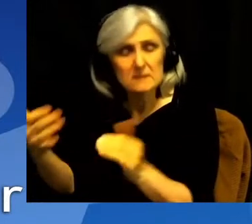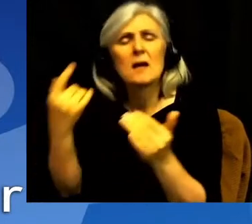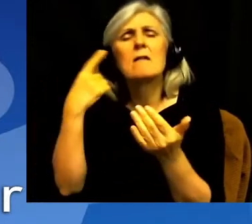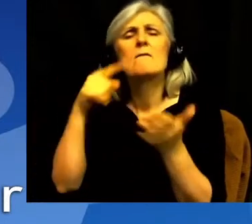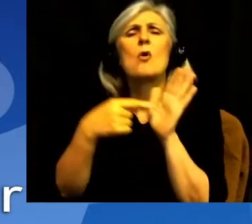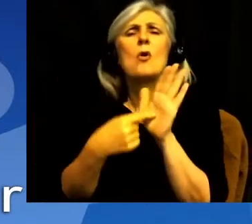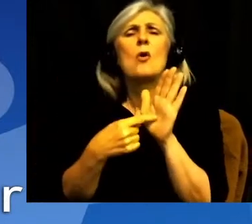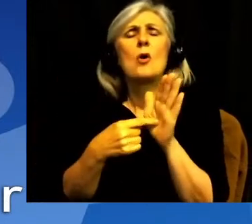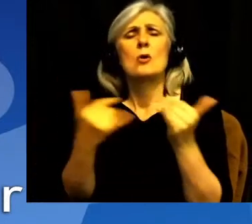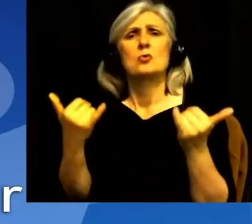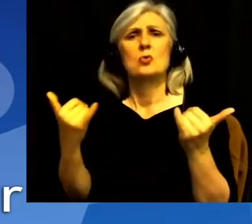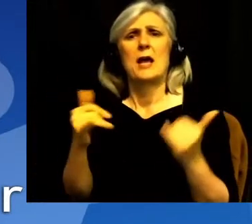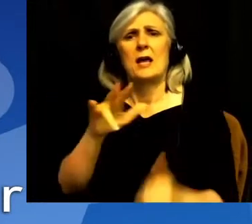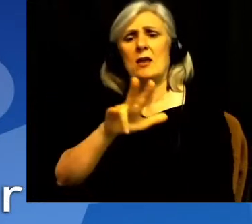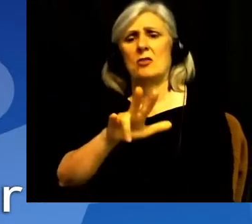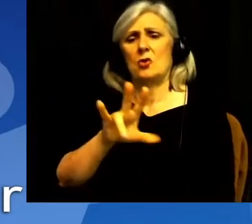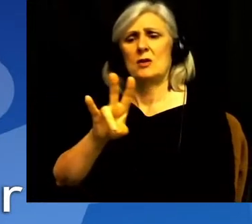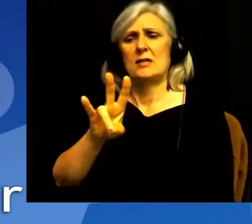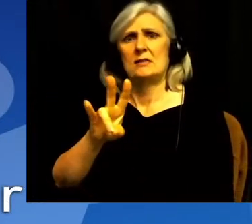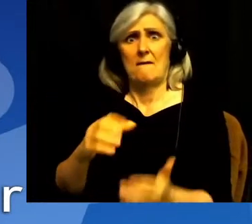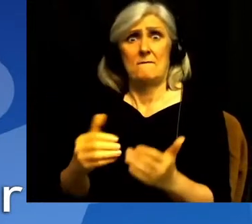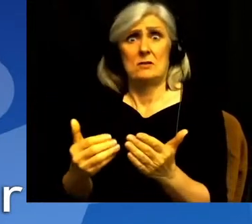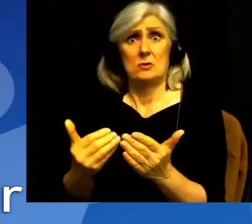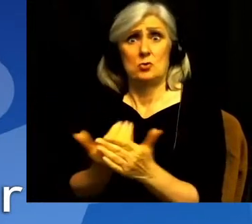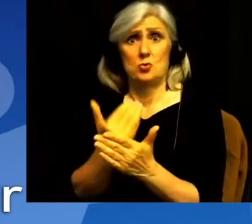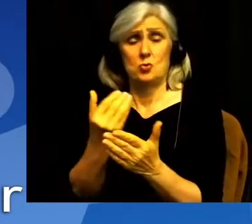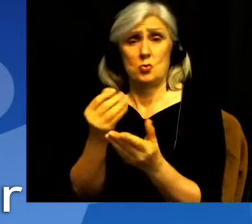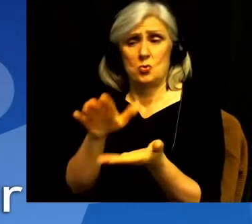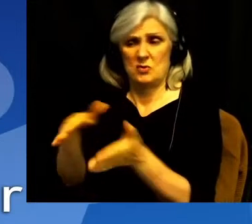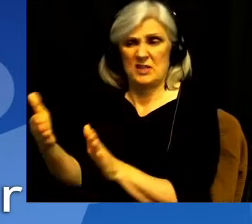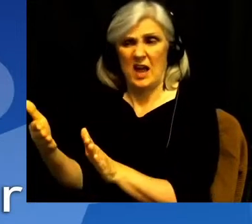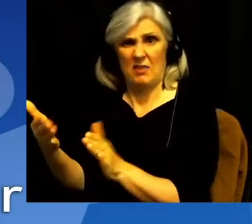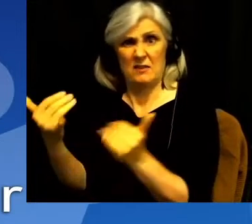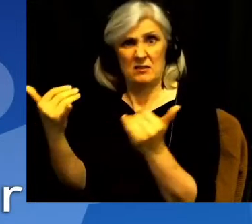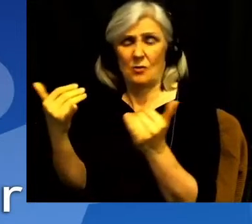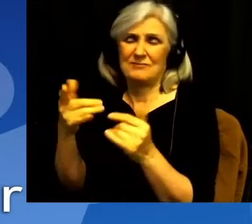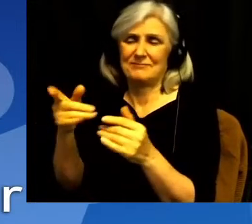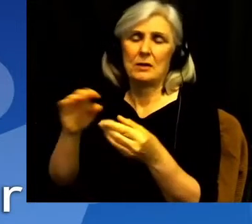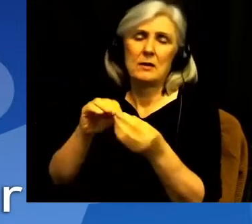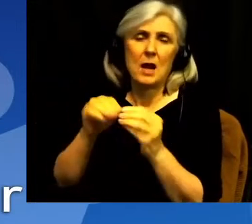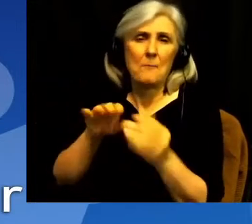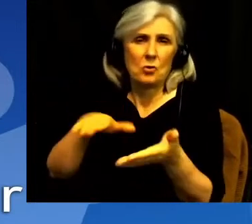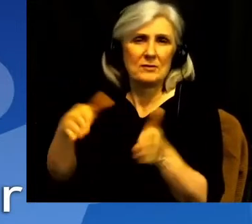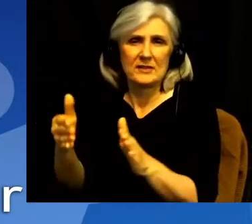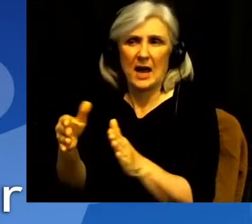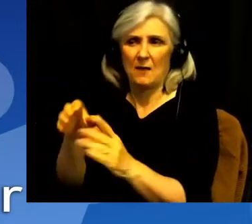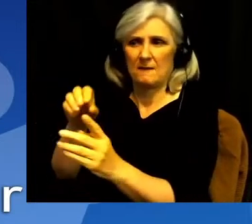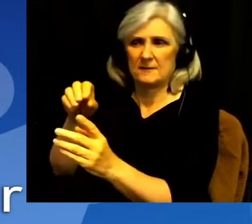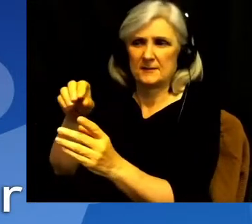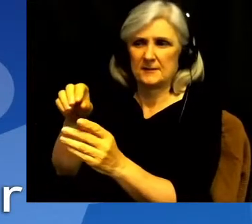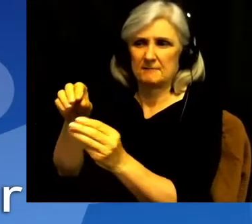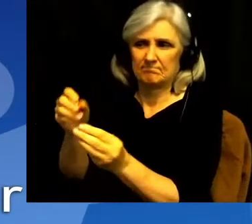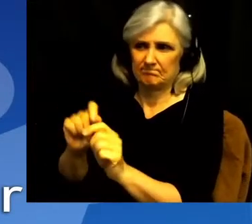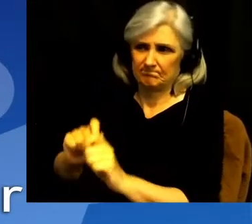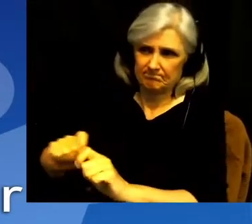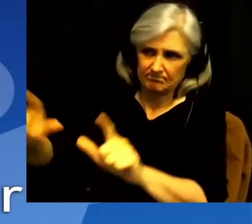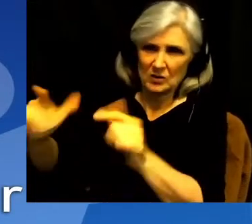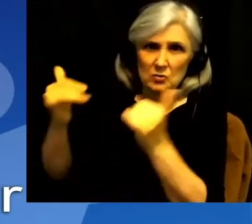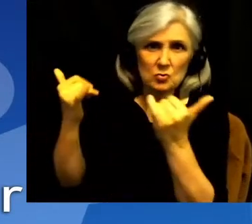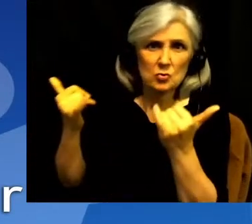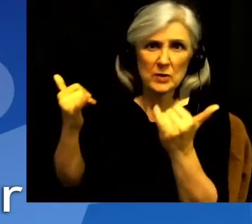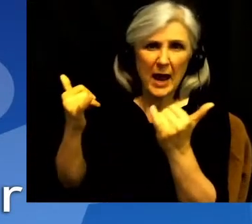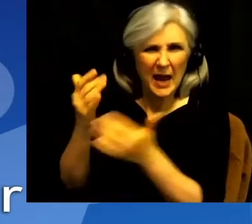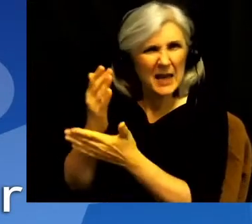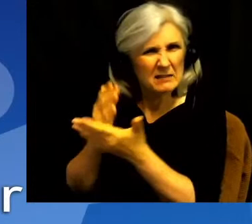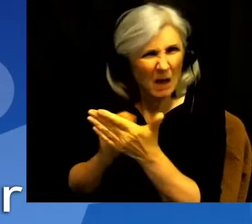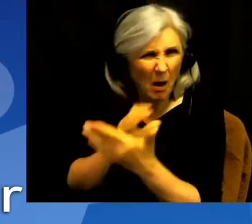today, or additional deaths reported today, it seems like a majority of them are maybe from quite a while